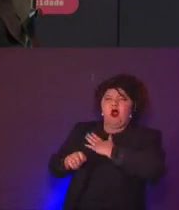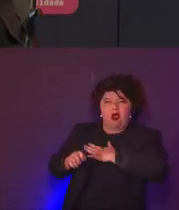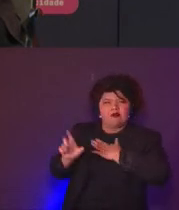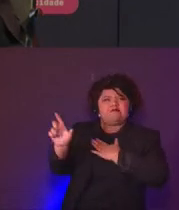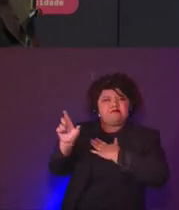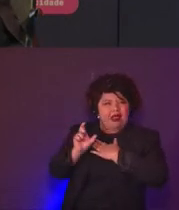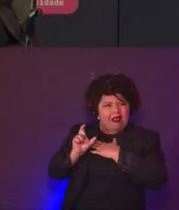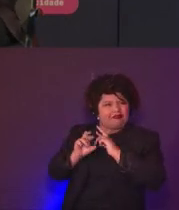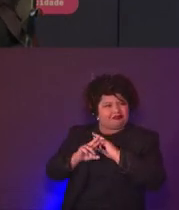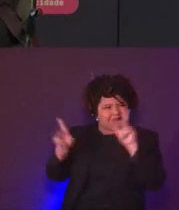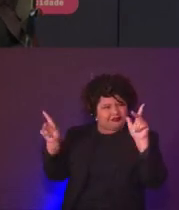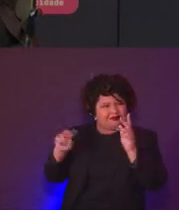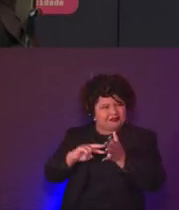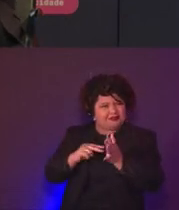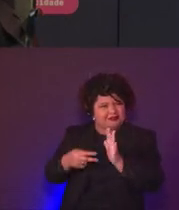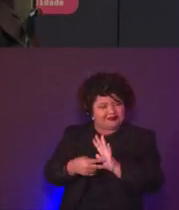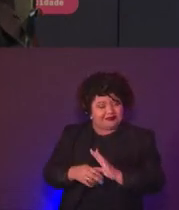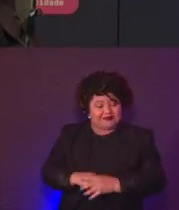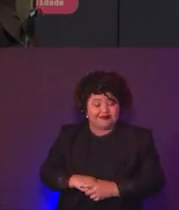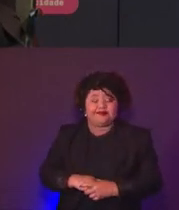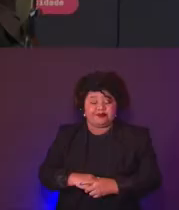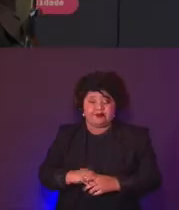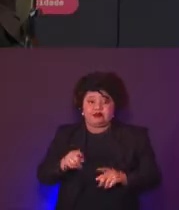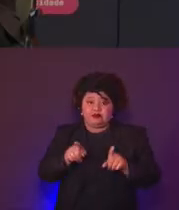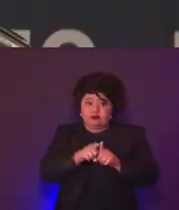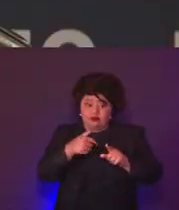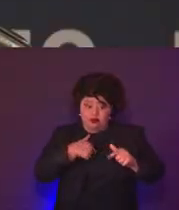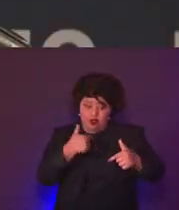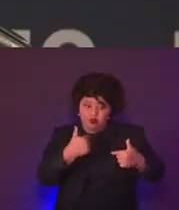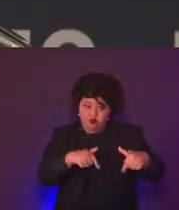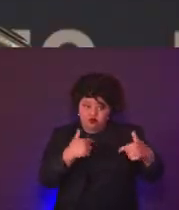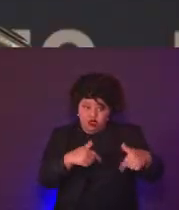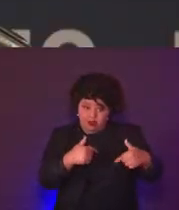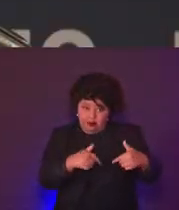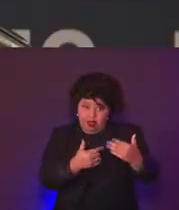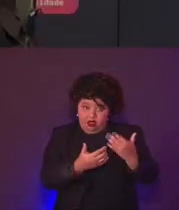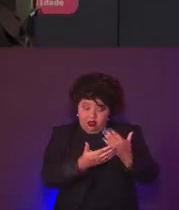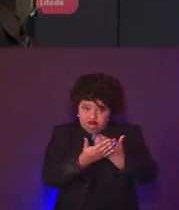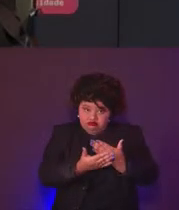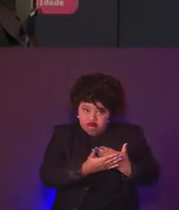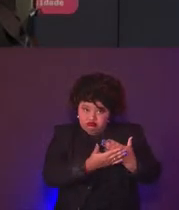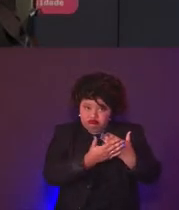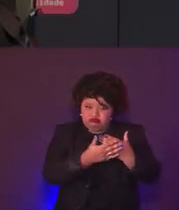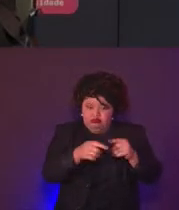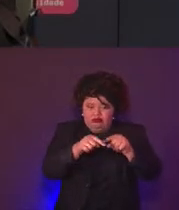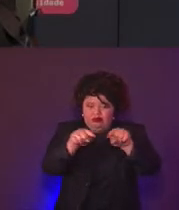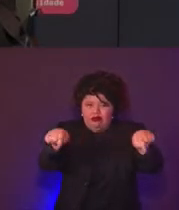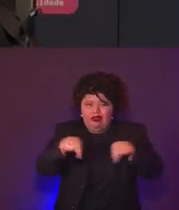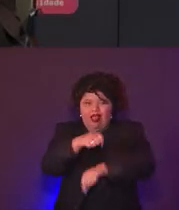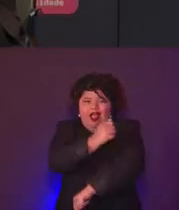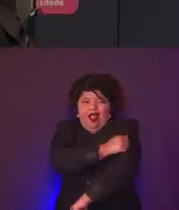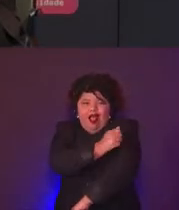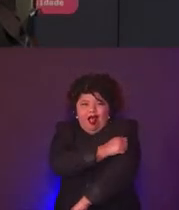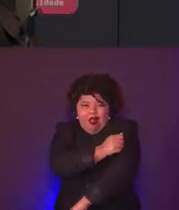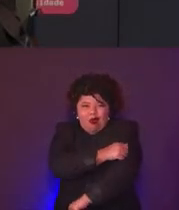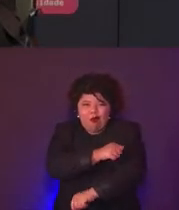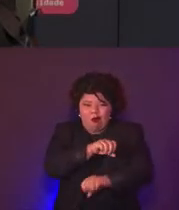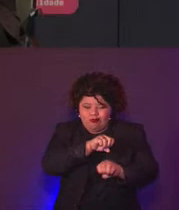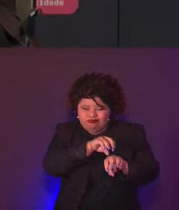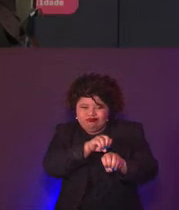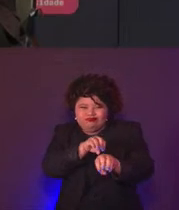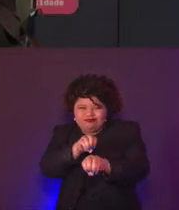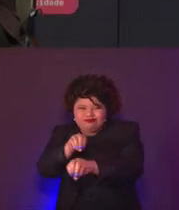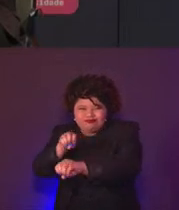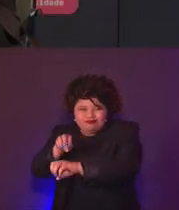in the work that I do with my students as an adjunct professor, and also in the work in